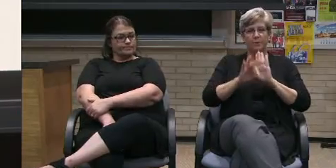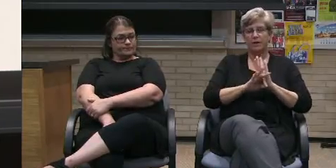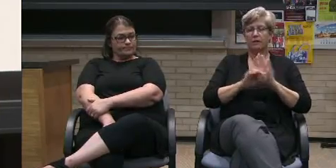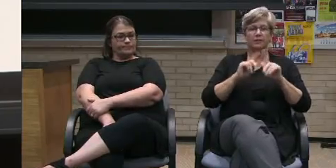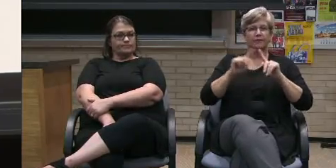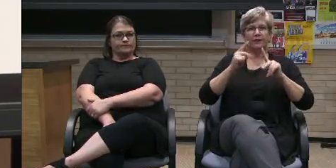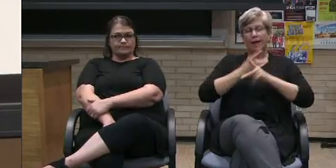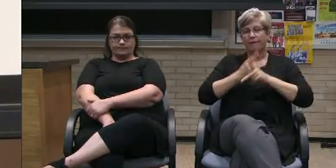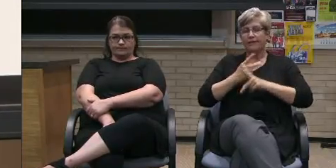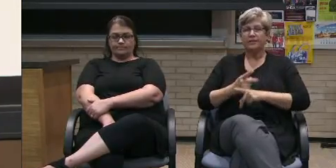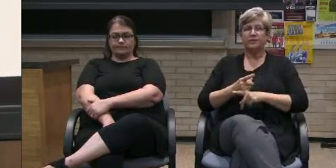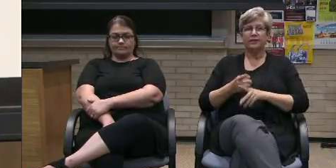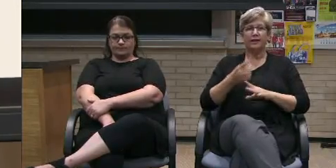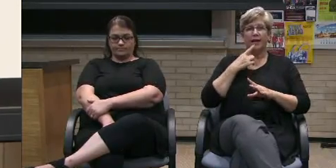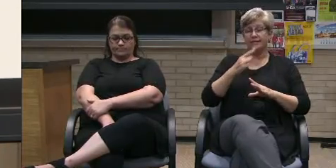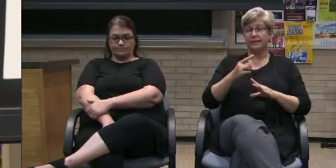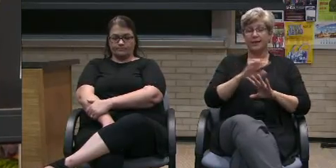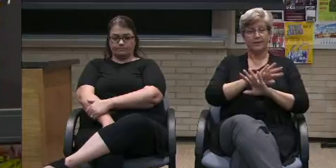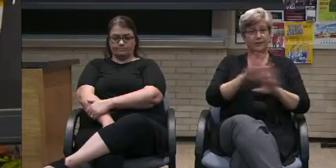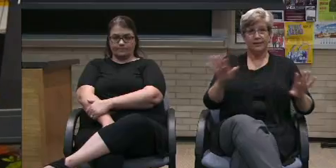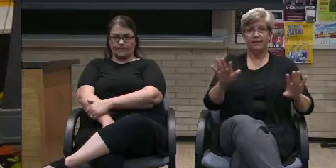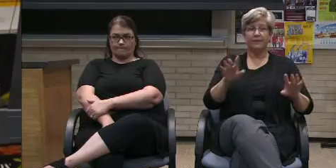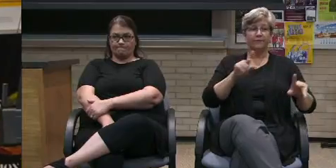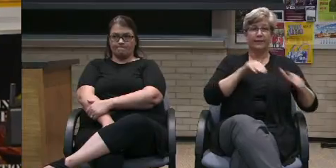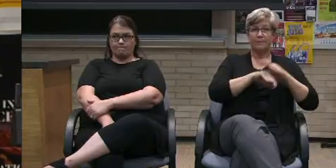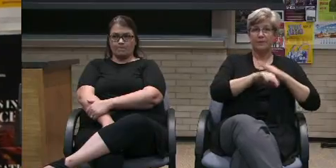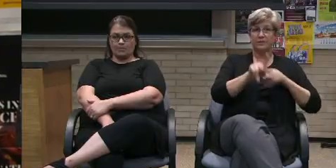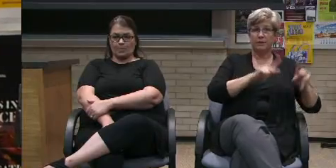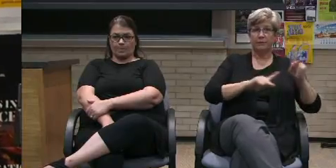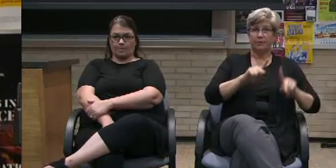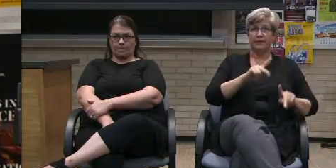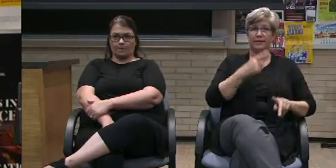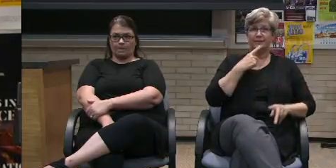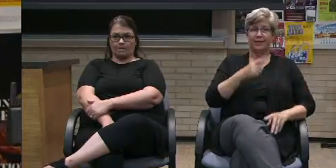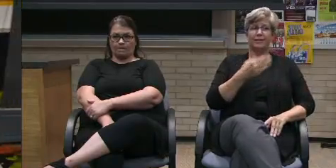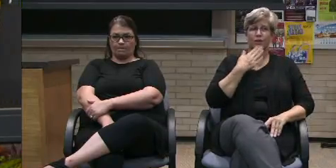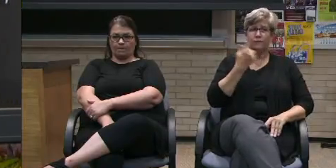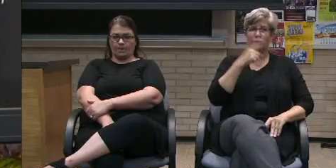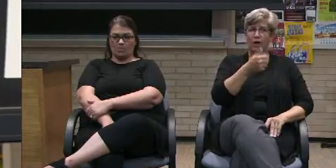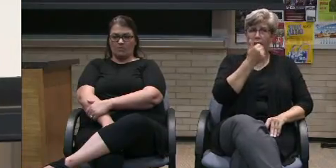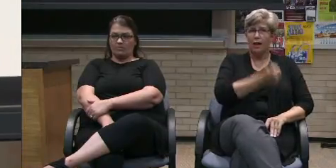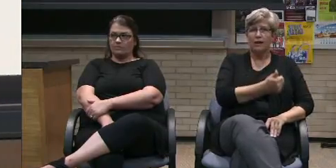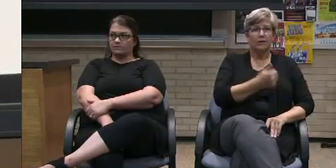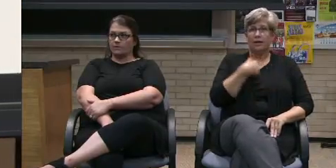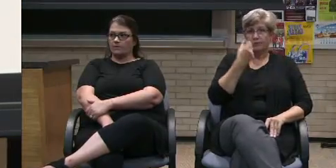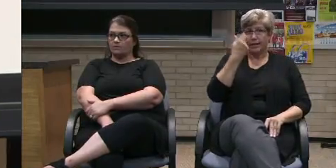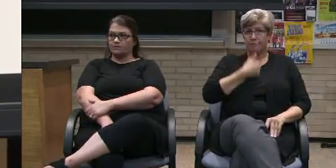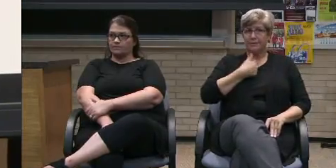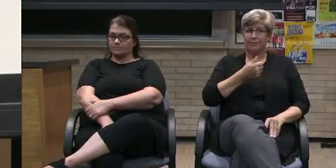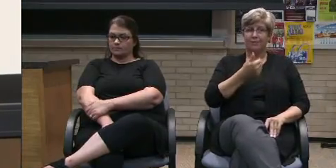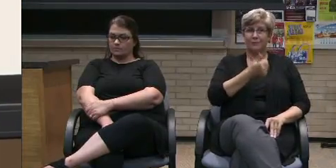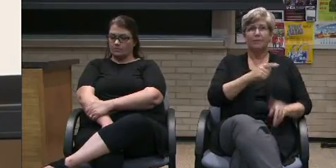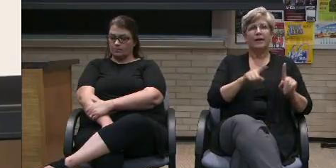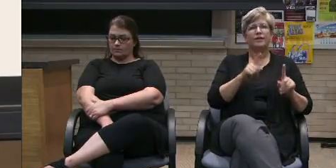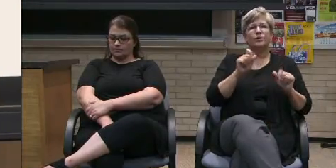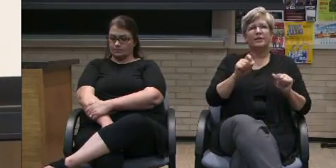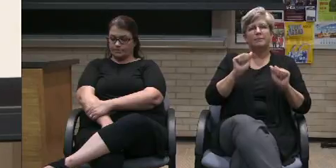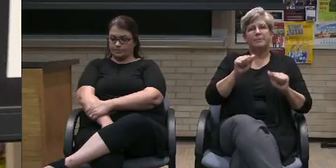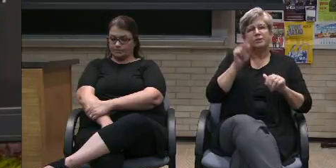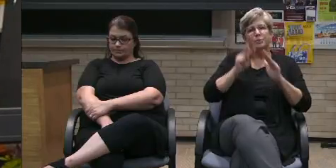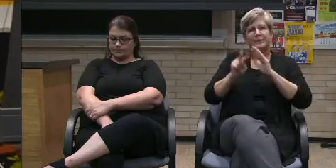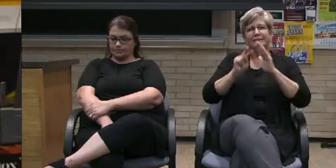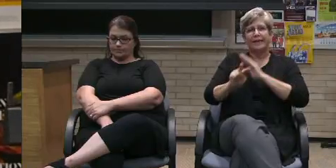And I say to the admissions folks who are doing that placement, good for you. But again, it's about being predictive in terms of what's